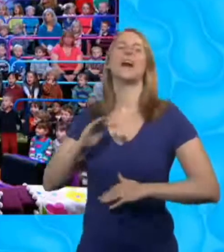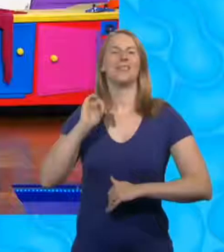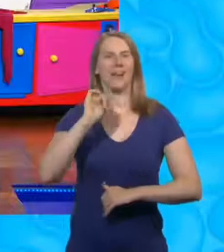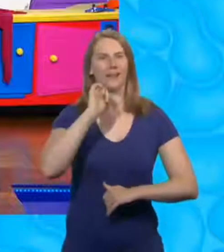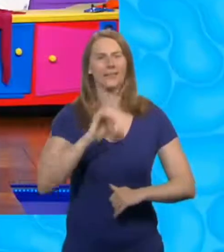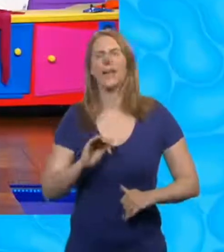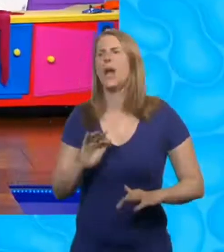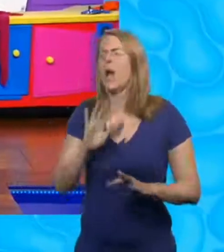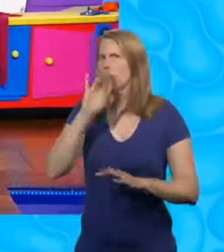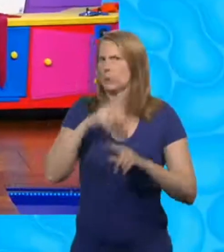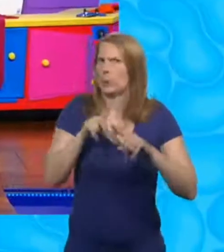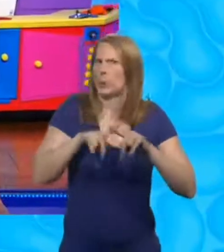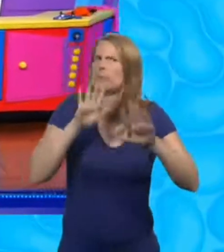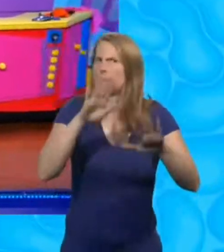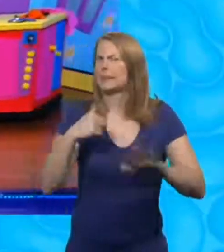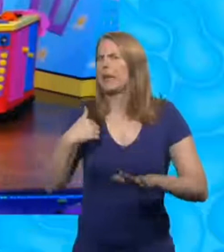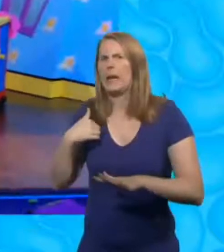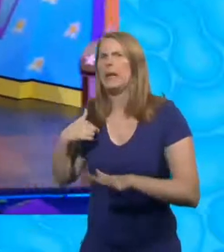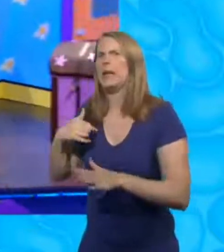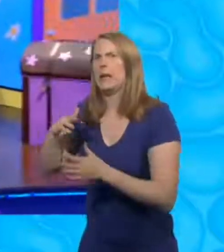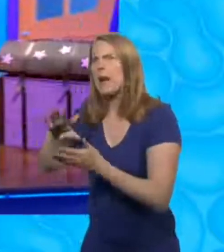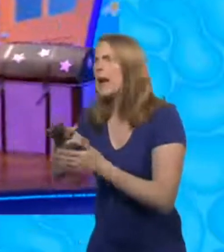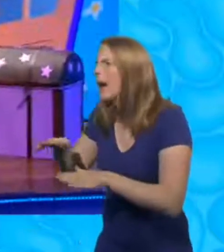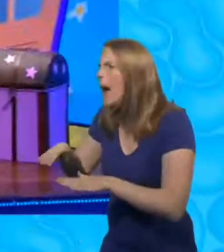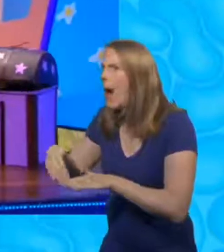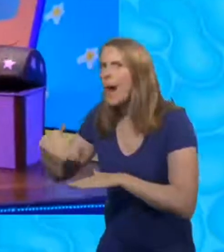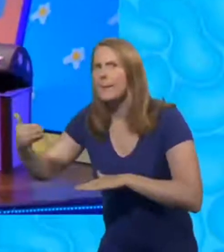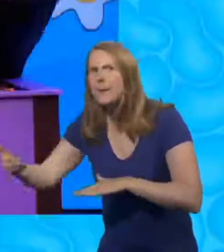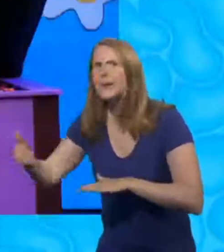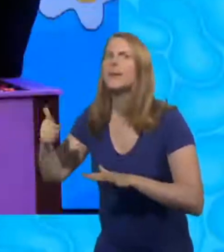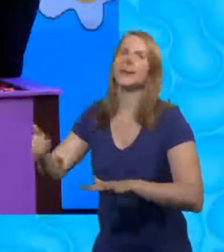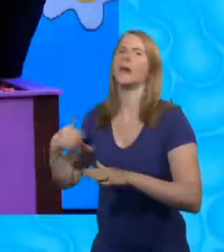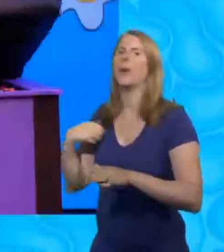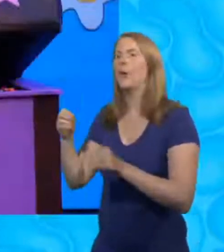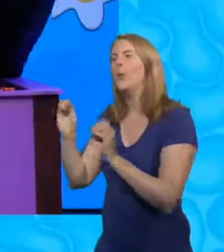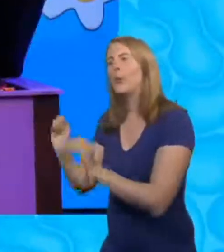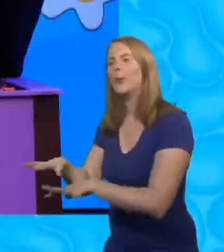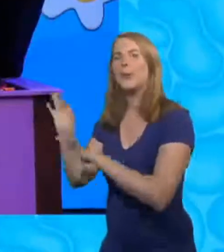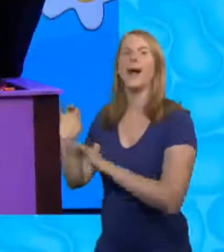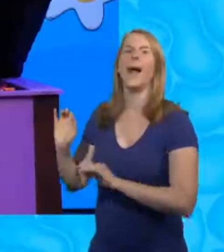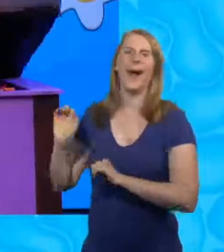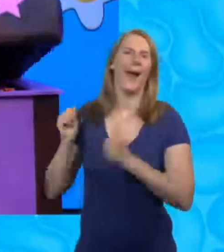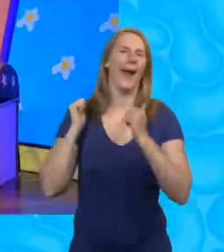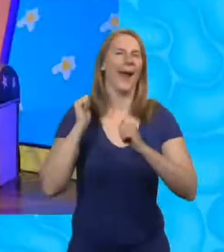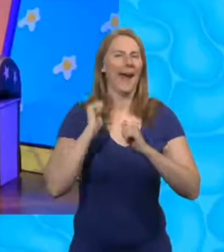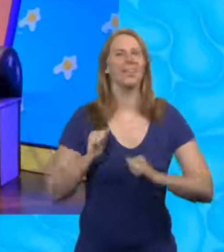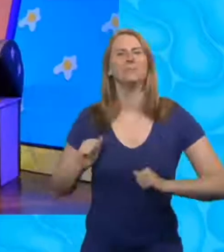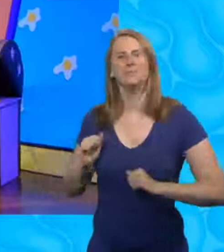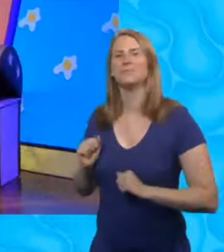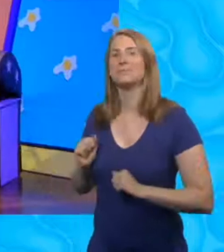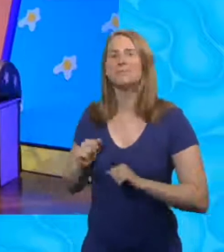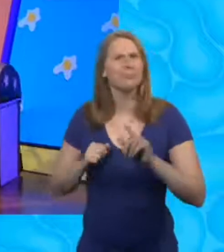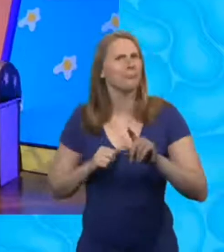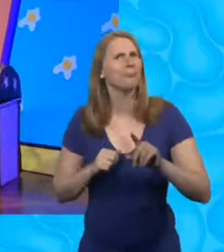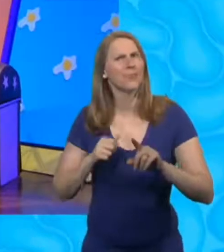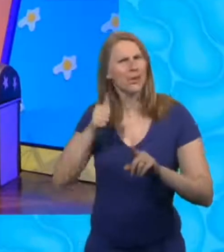Very good, yes. Now, excuse me just one second. Open up. There we go. Oh, do you know